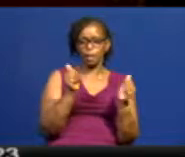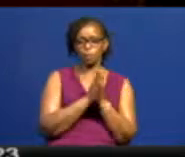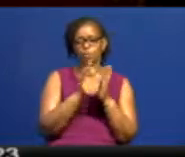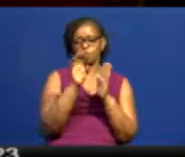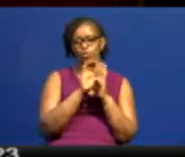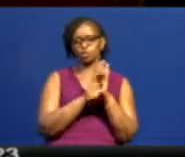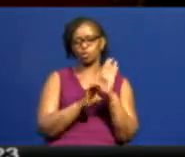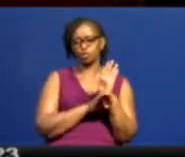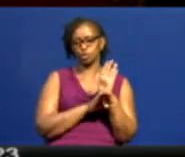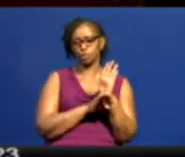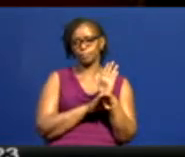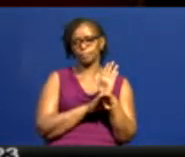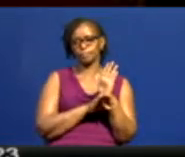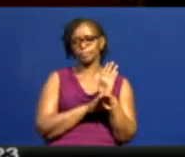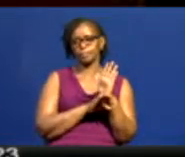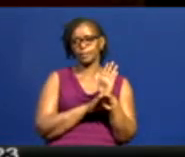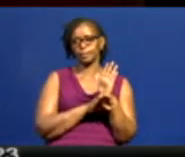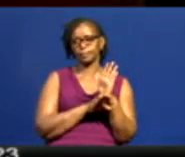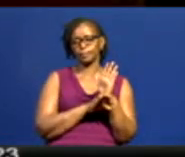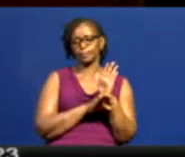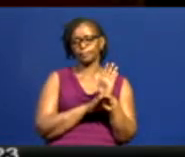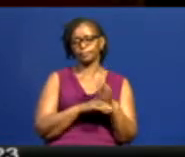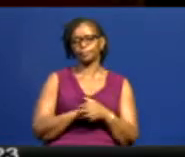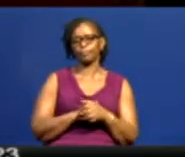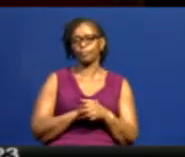taxation without representation as enshrined in our constitution.